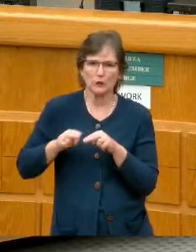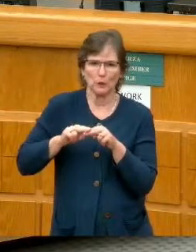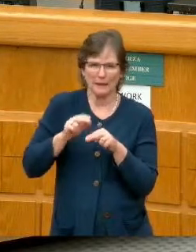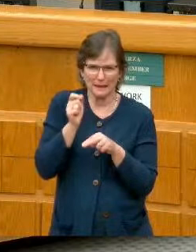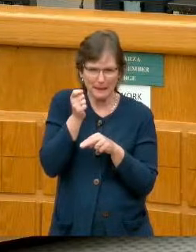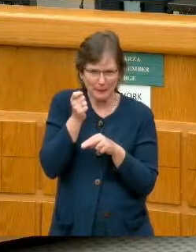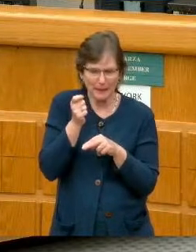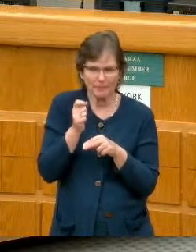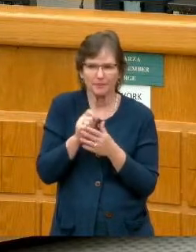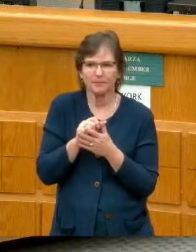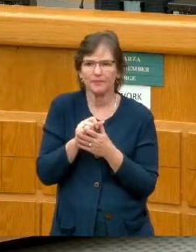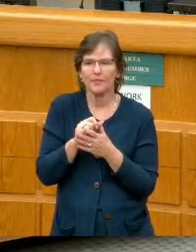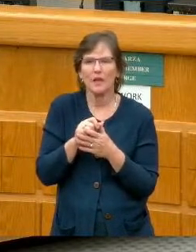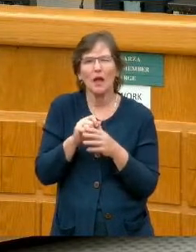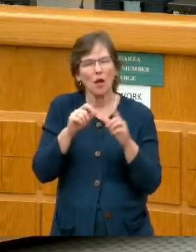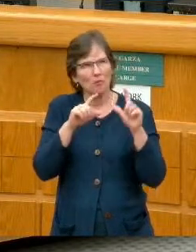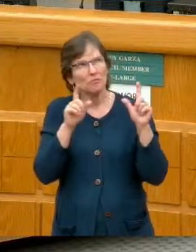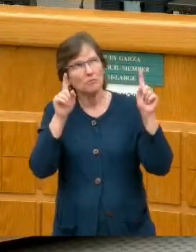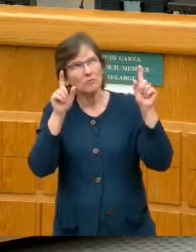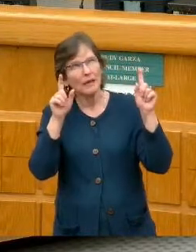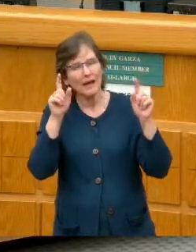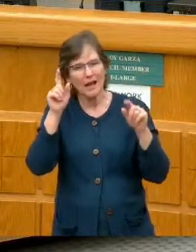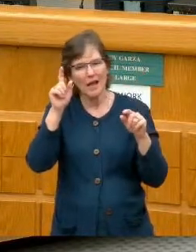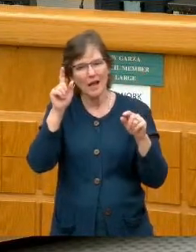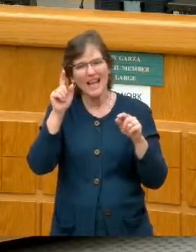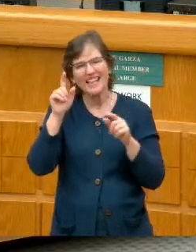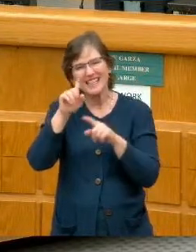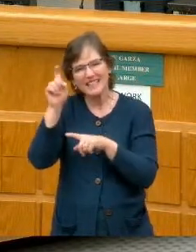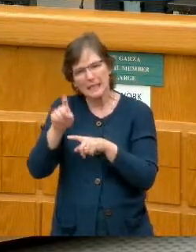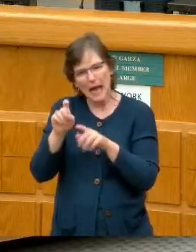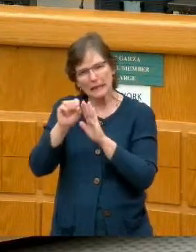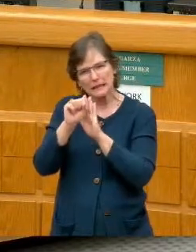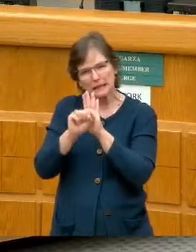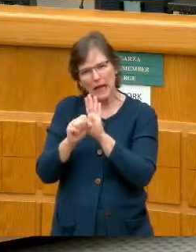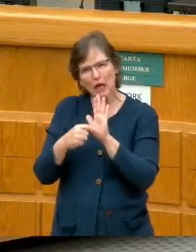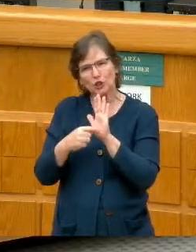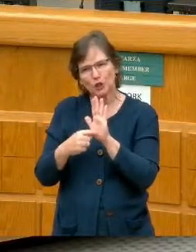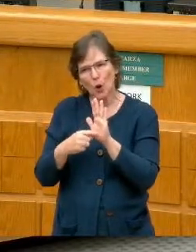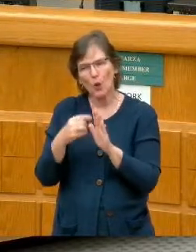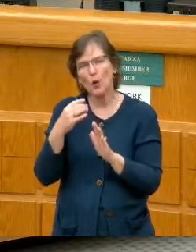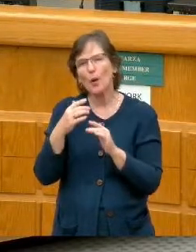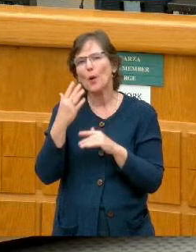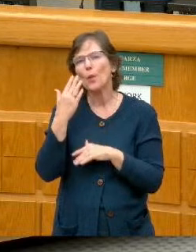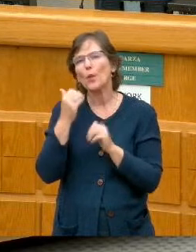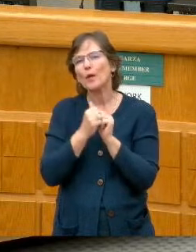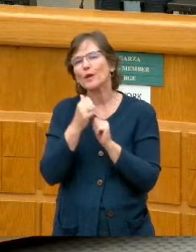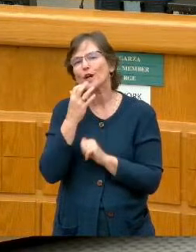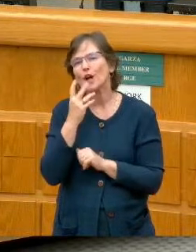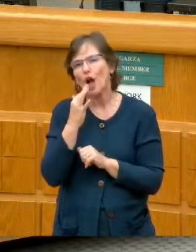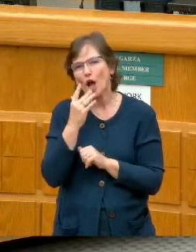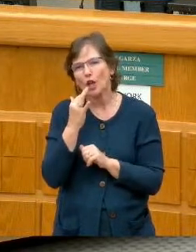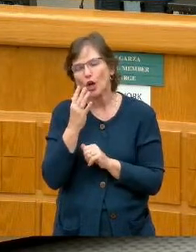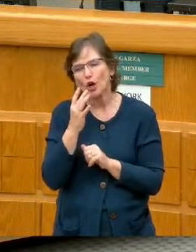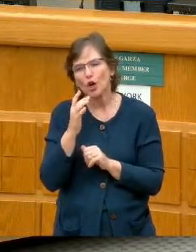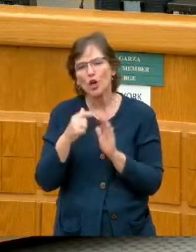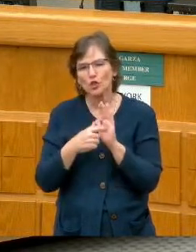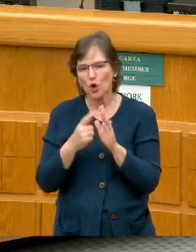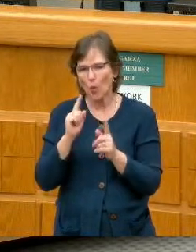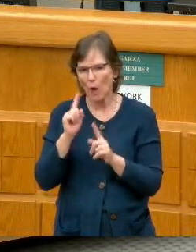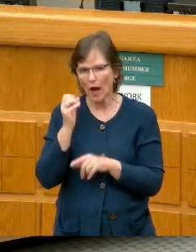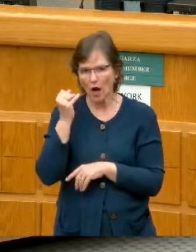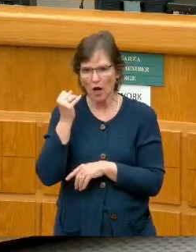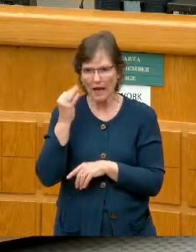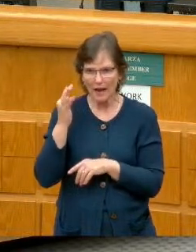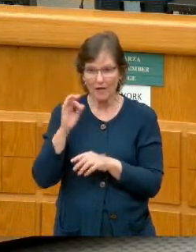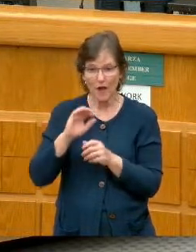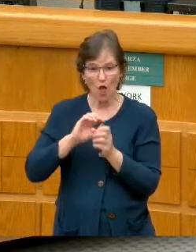in the upper right-hand corner, it's color-coded by the probability that the transmission rate is above 1, increasing,